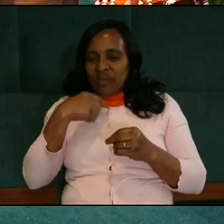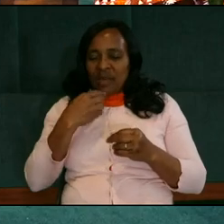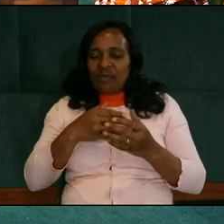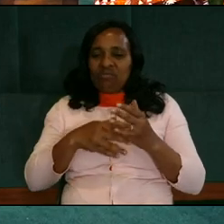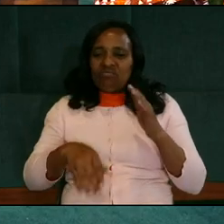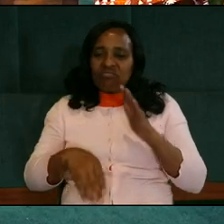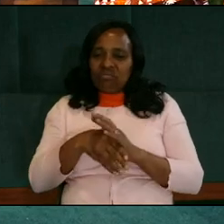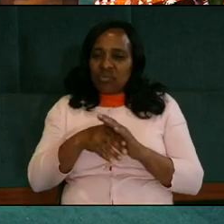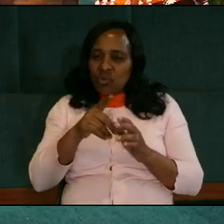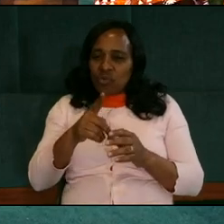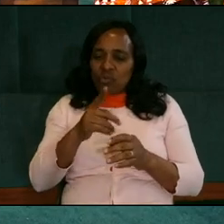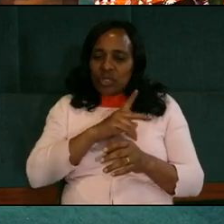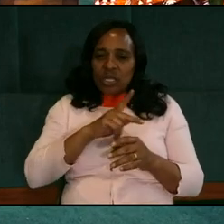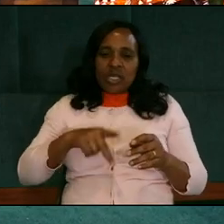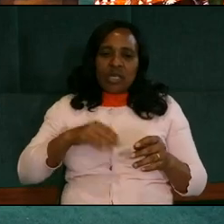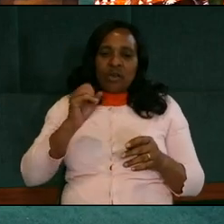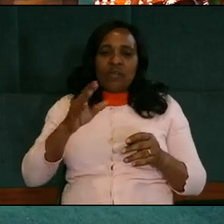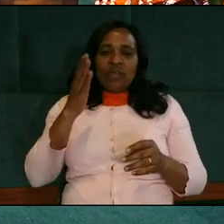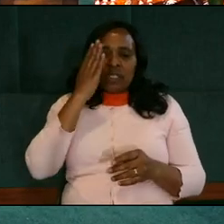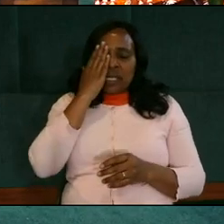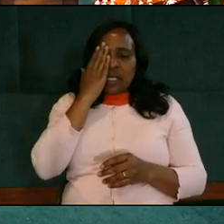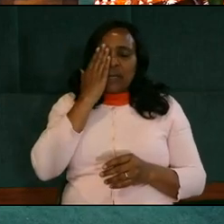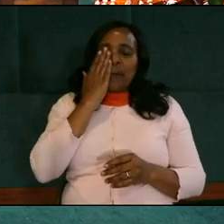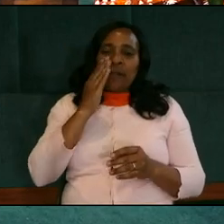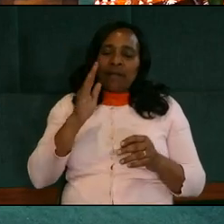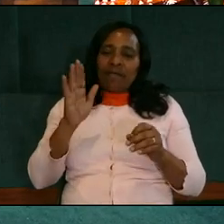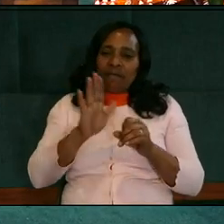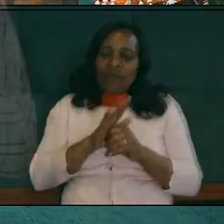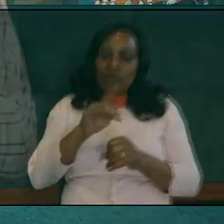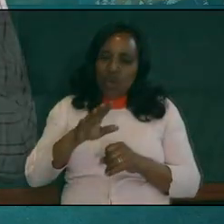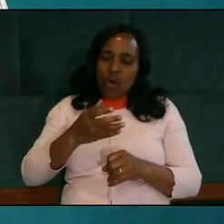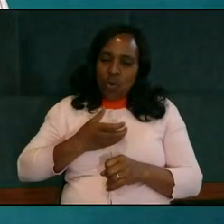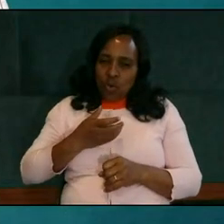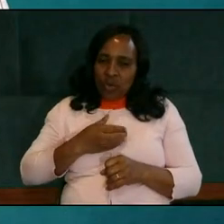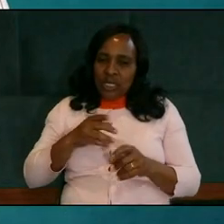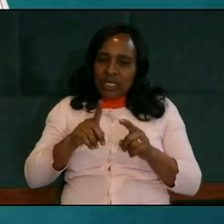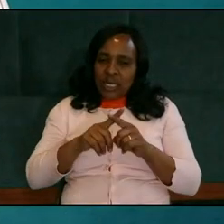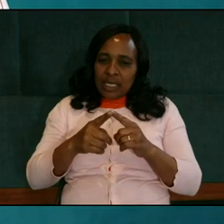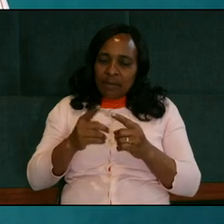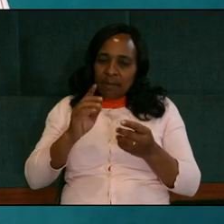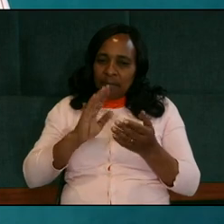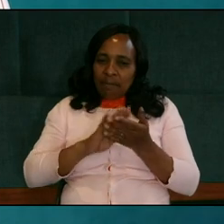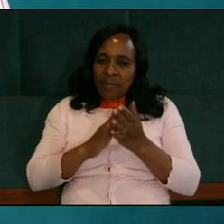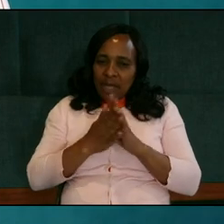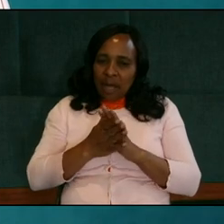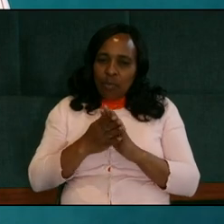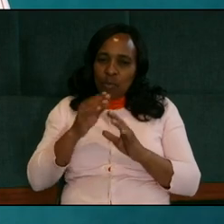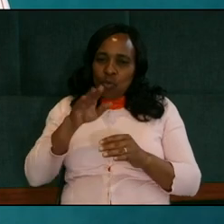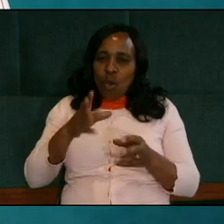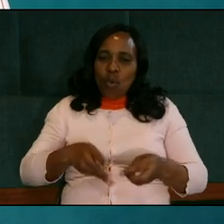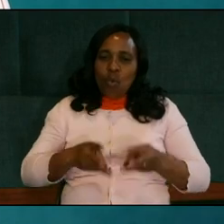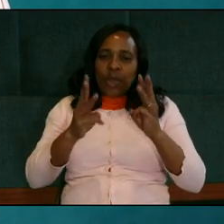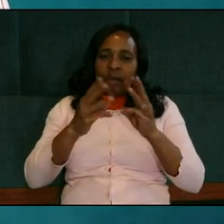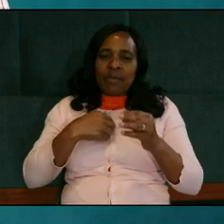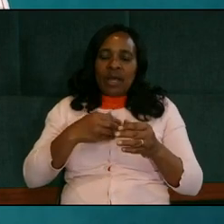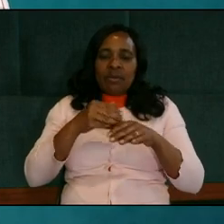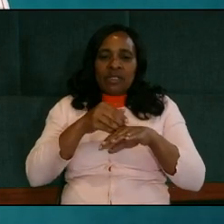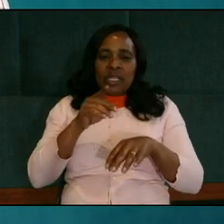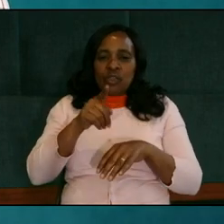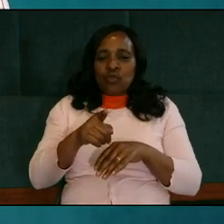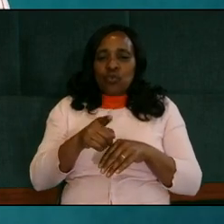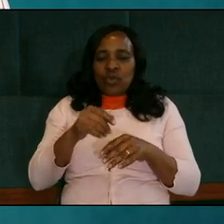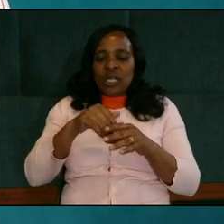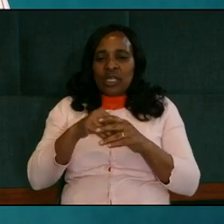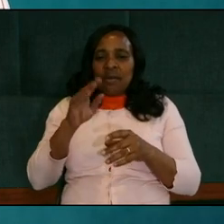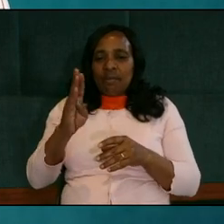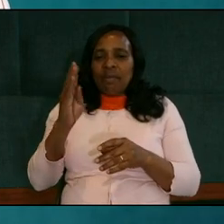king over Israel? Fill your horn with oil and be on your way. I am sending you to Jesse of Bethlehem. I